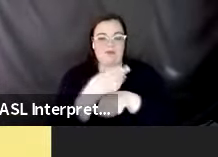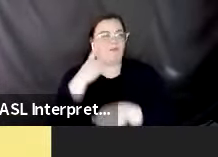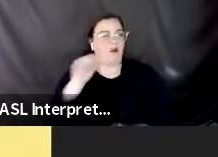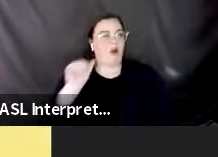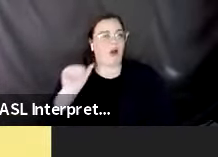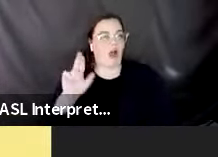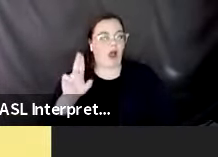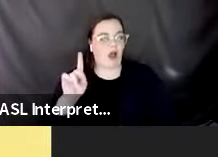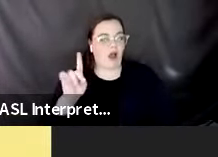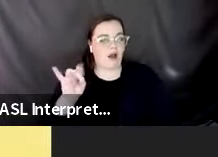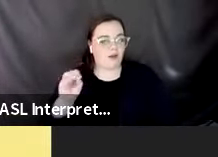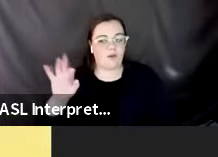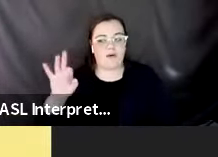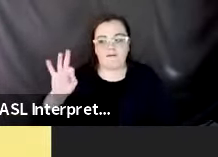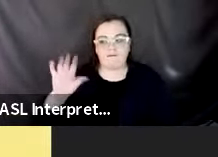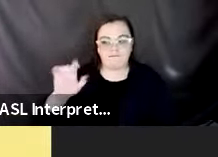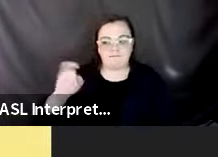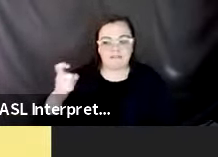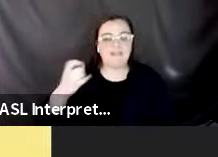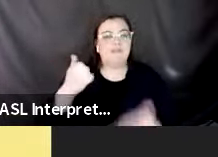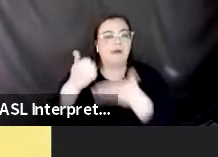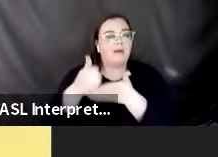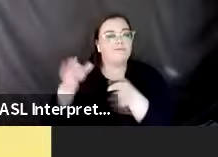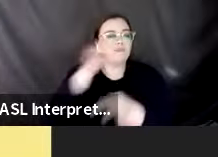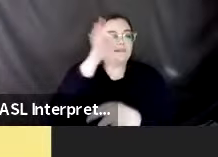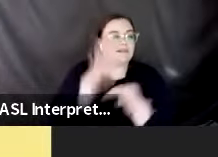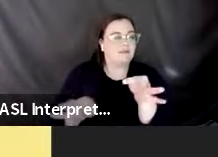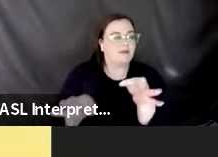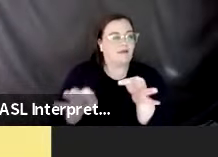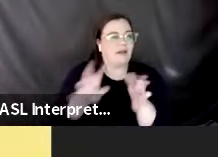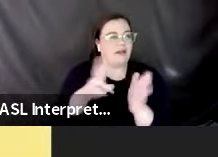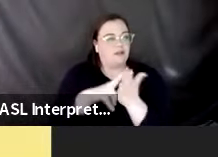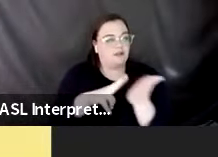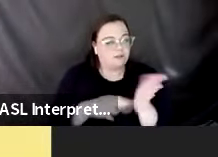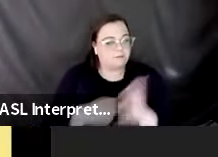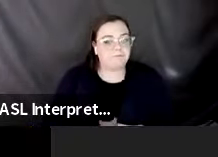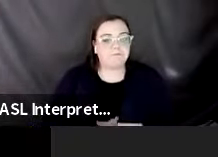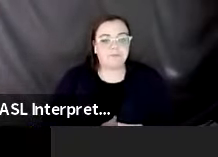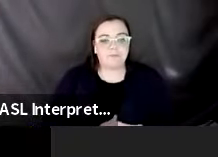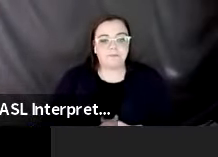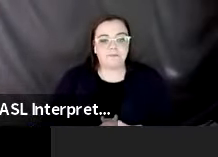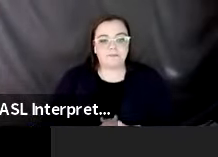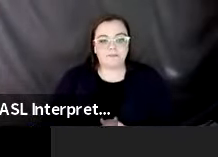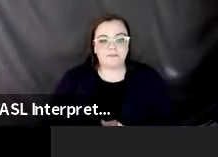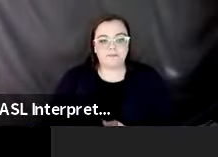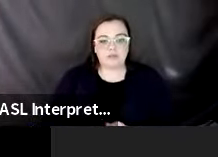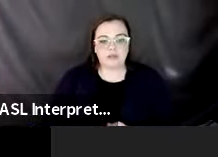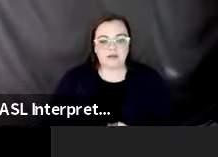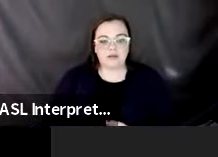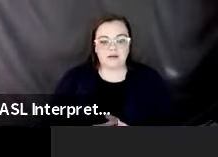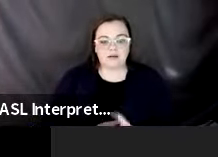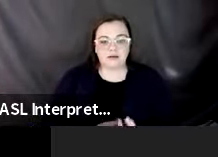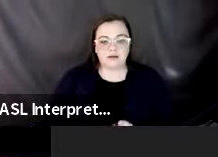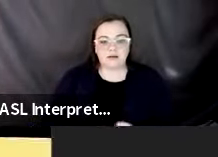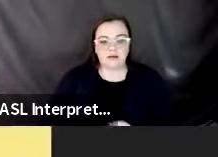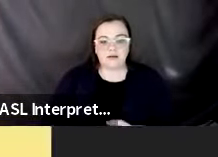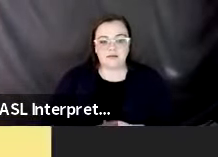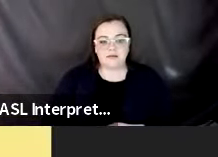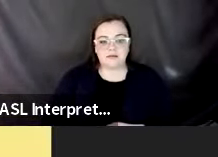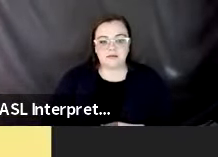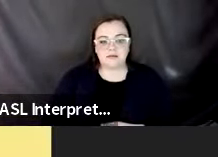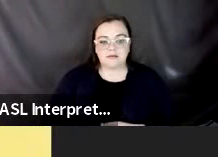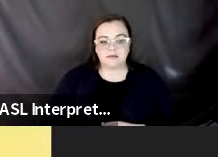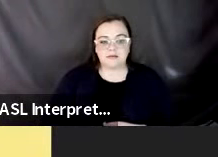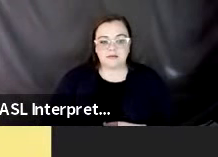help simplify the contract for our advertisers. Now, things to remember.